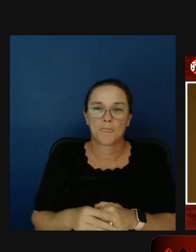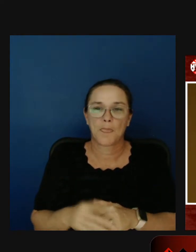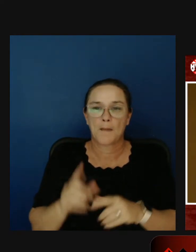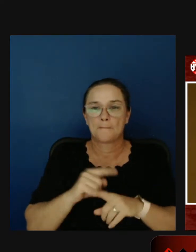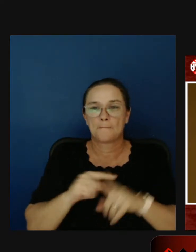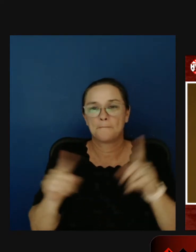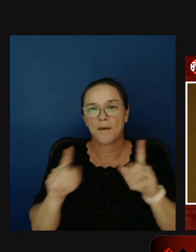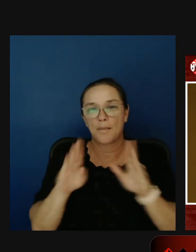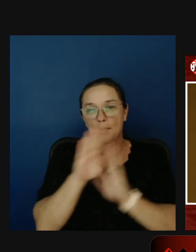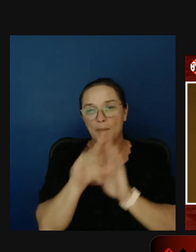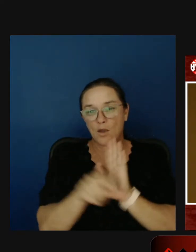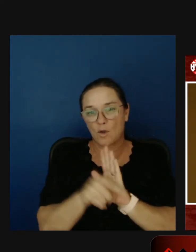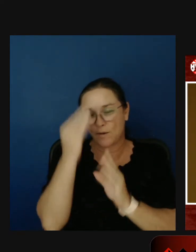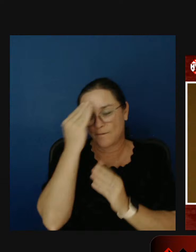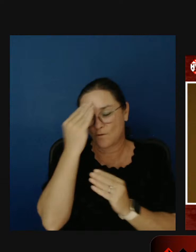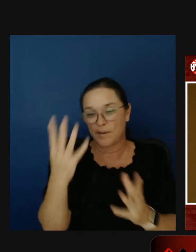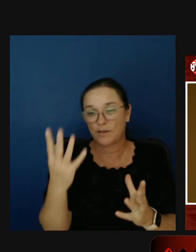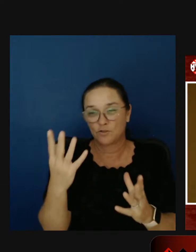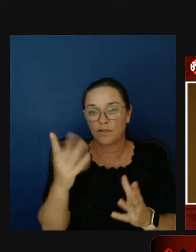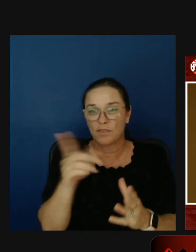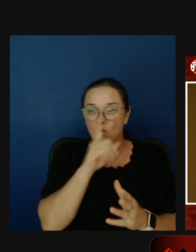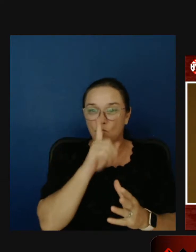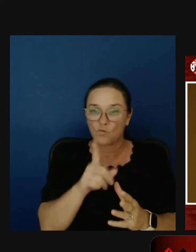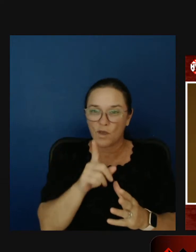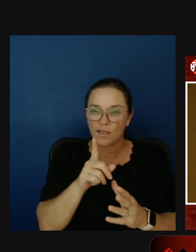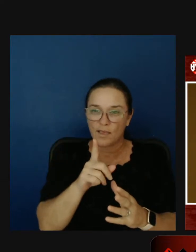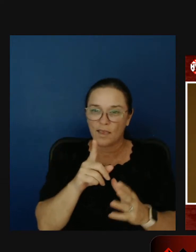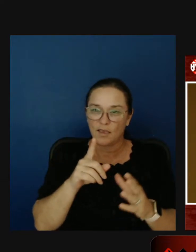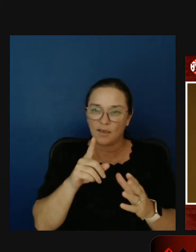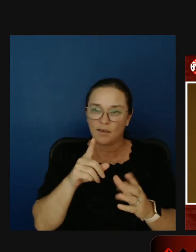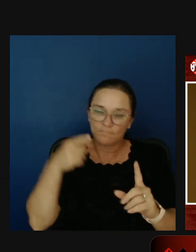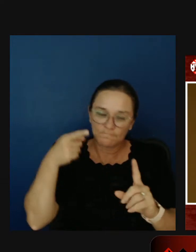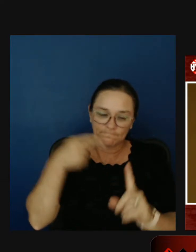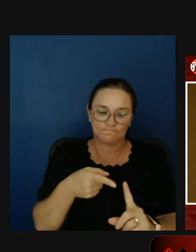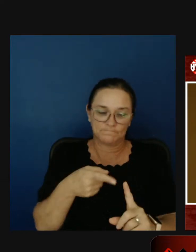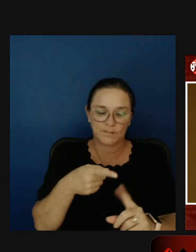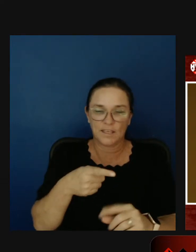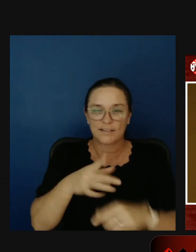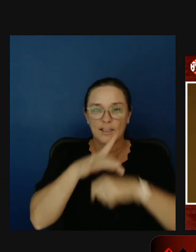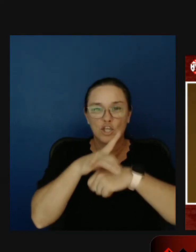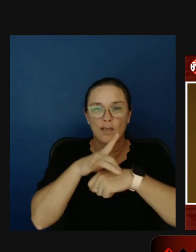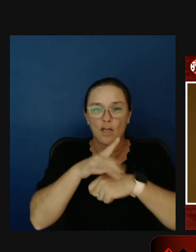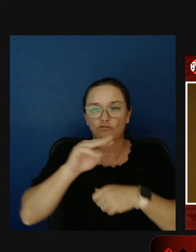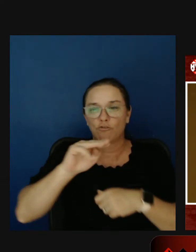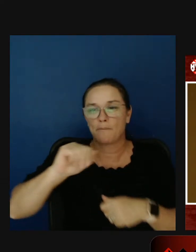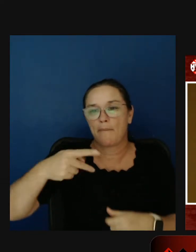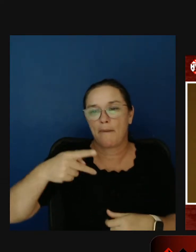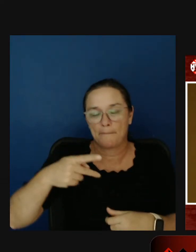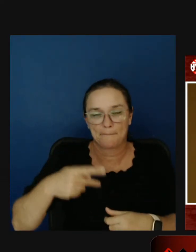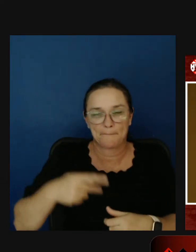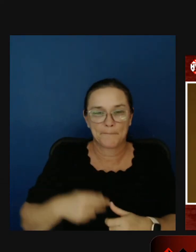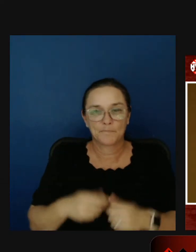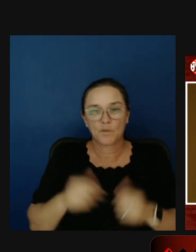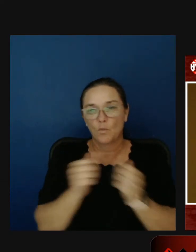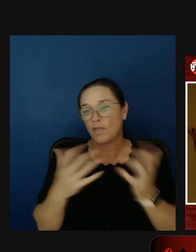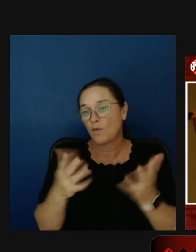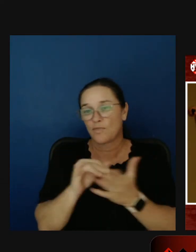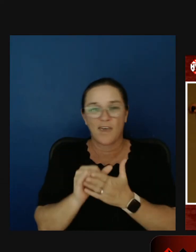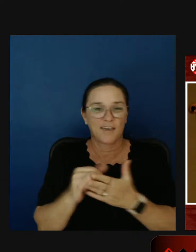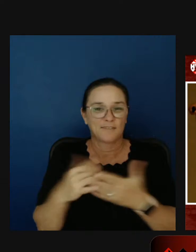background data that really pins this down is the geologic mapping. Without the geologic mapping, you're kind of lost.